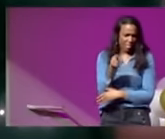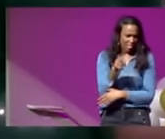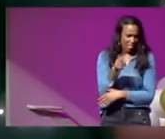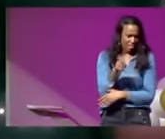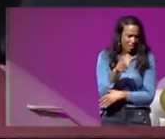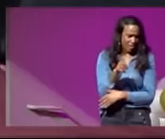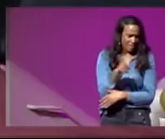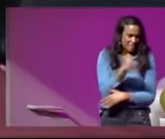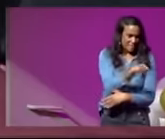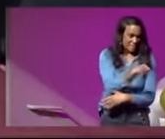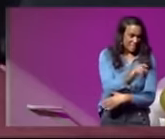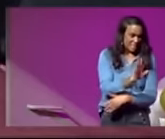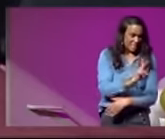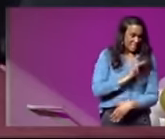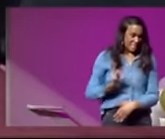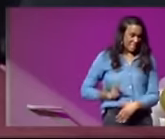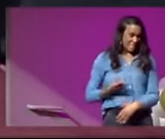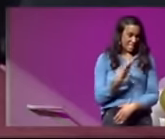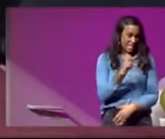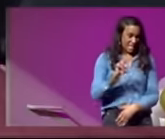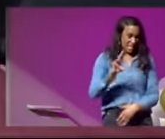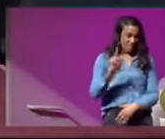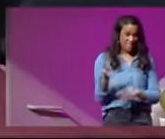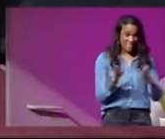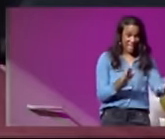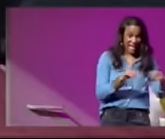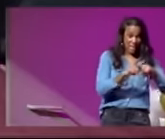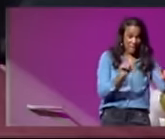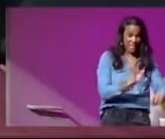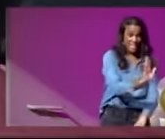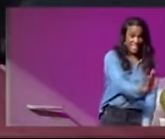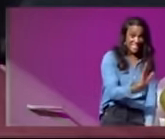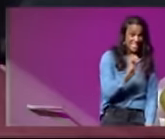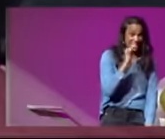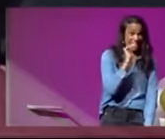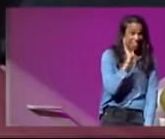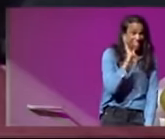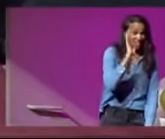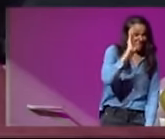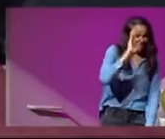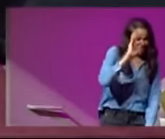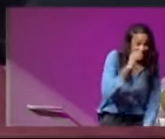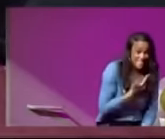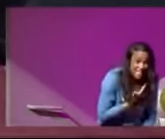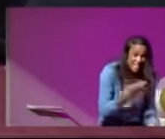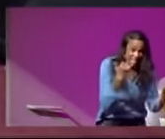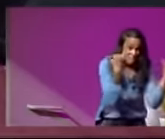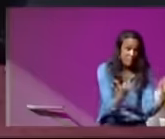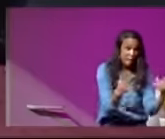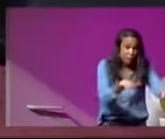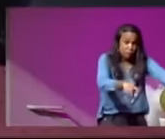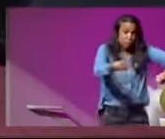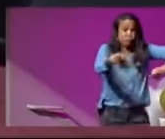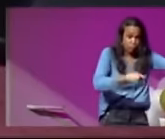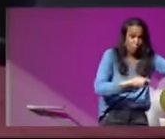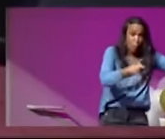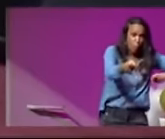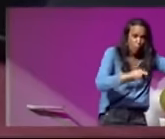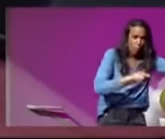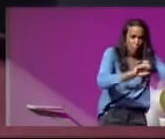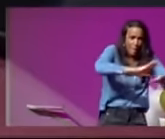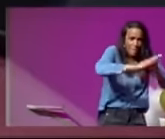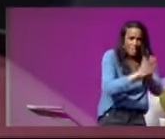has offspring. Y'all, I think I'll stop right there, because black folk, we also oftentimes get comfortable because